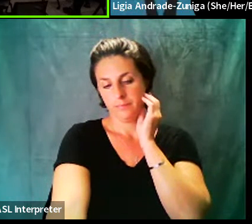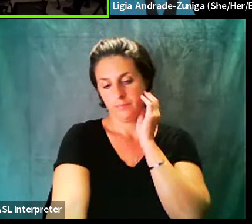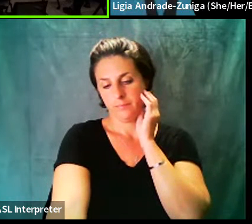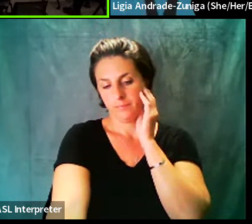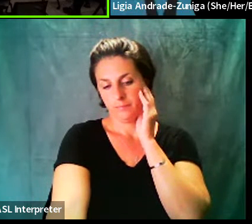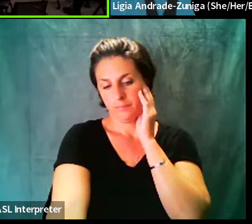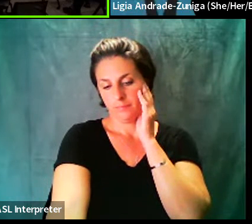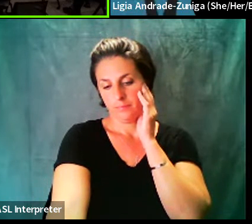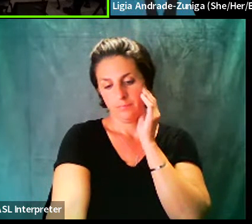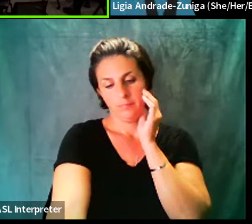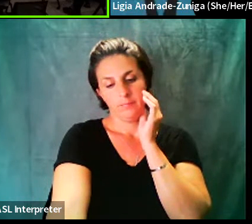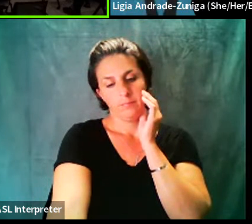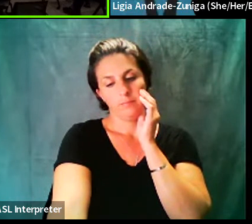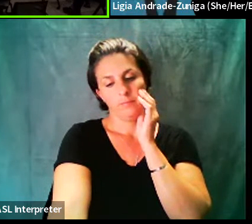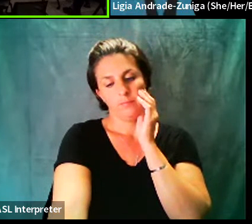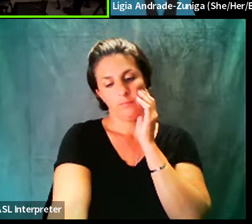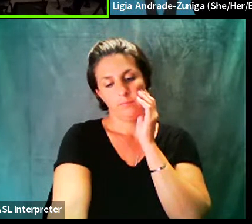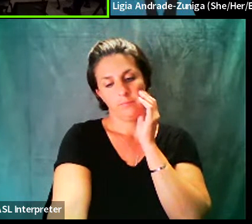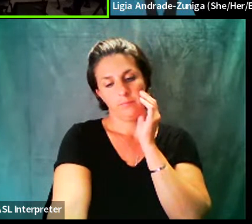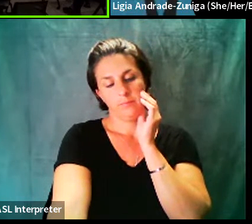Slow computers.